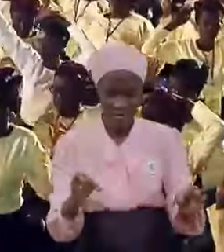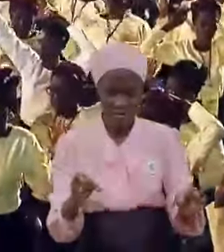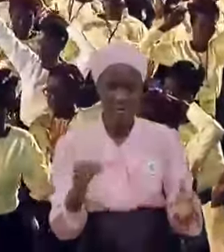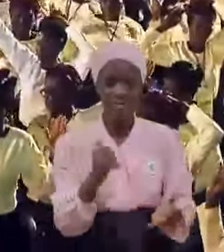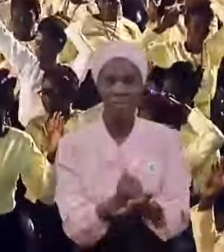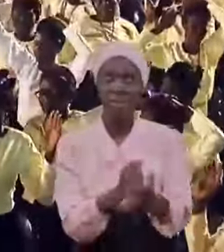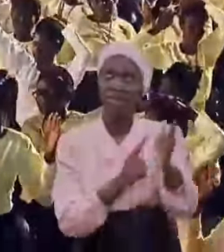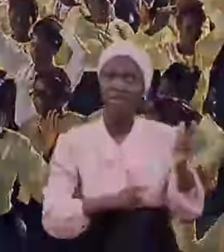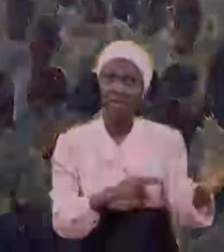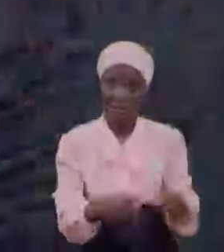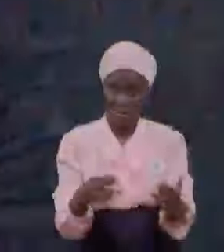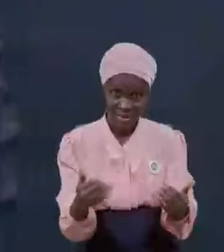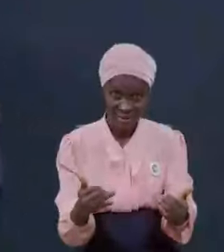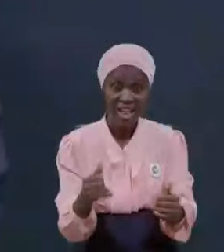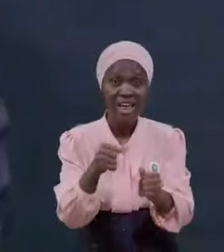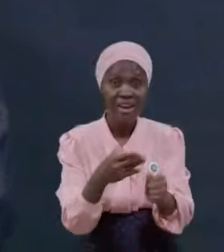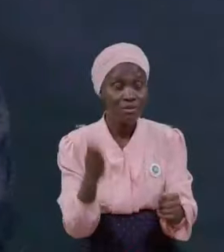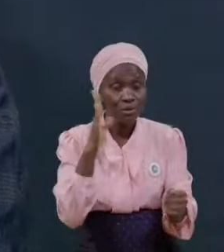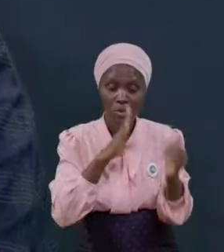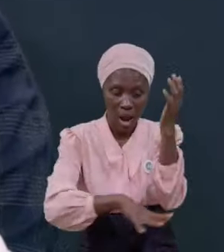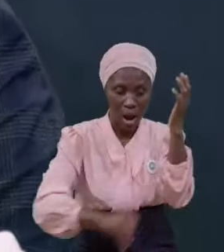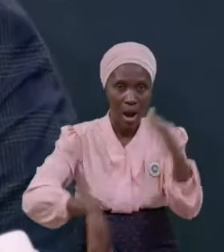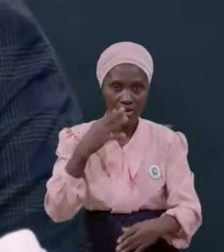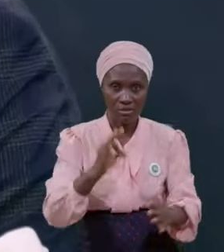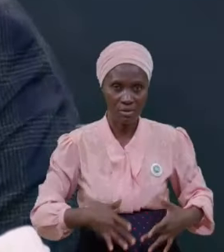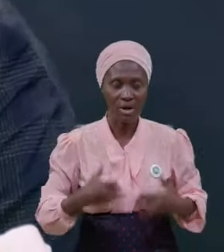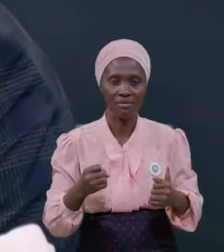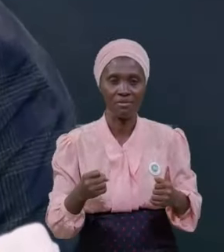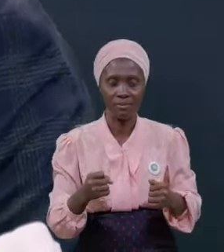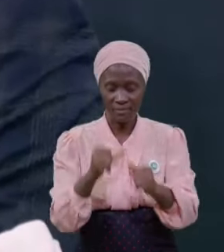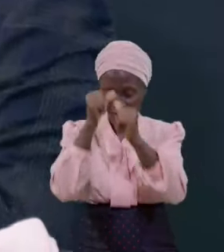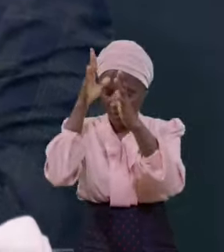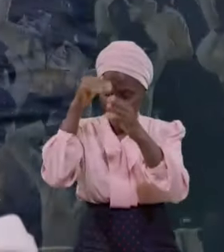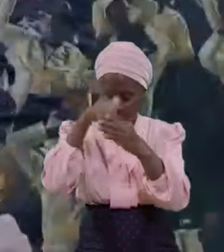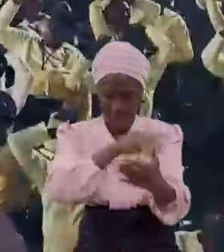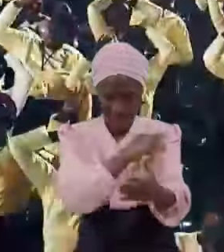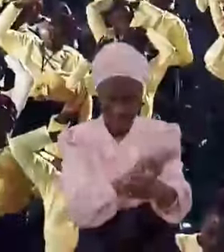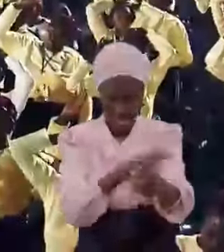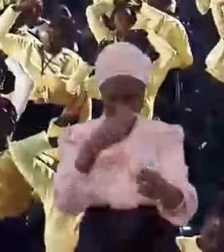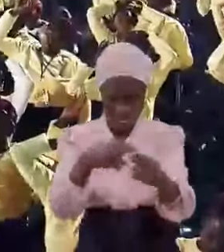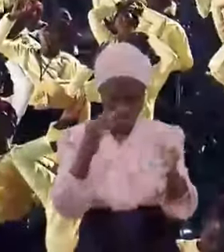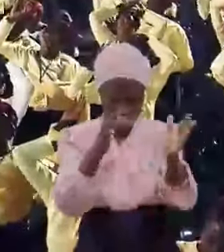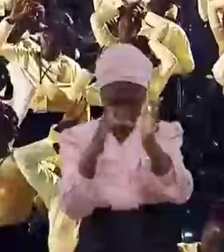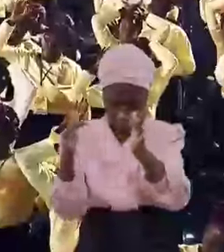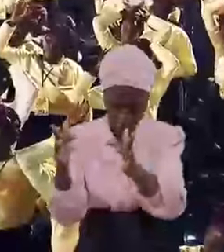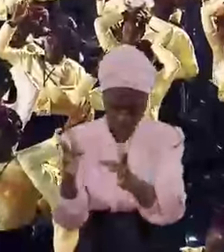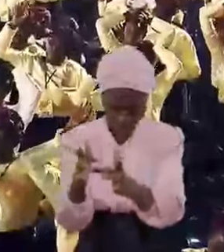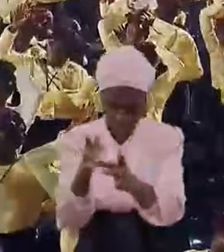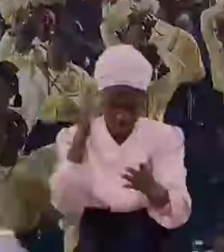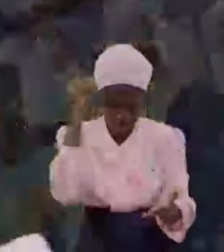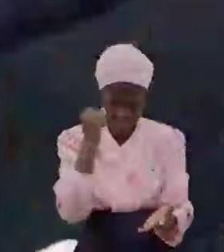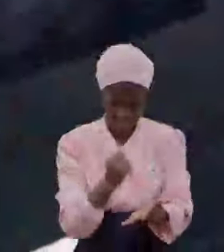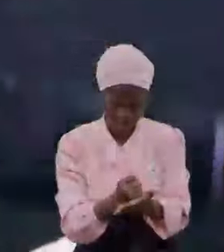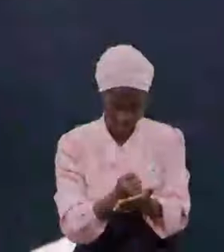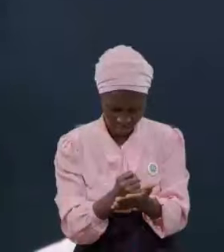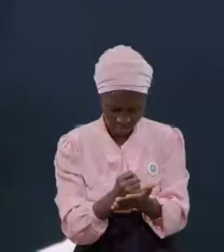out of your life. Father, in the mighty name of Jesus, we thank you